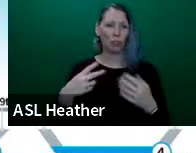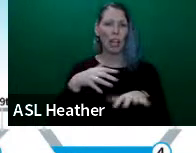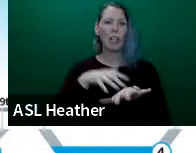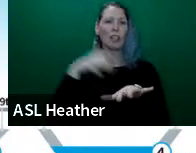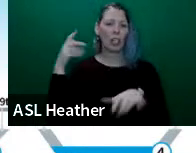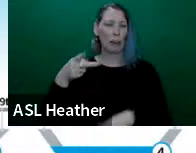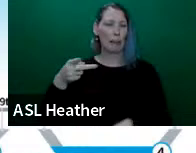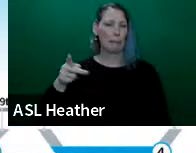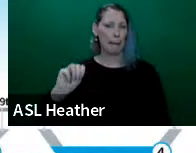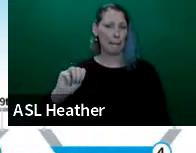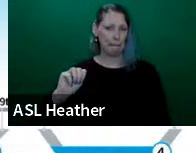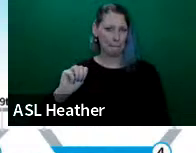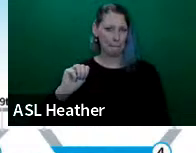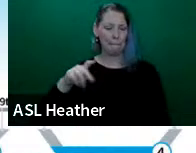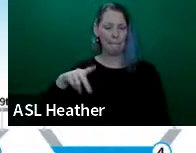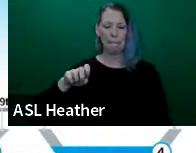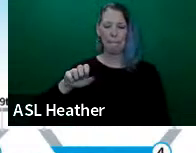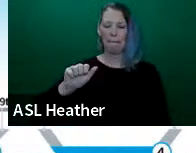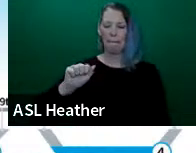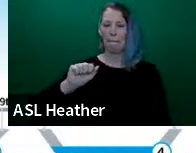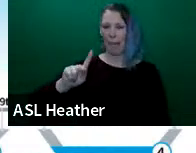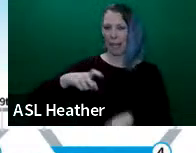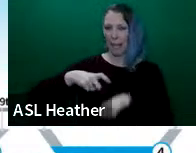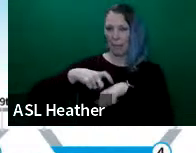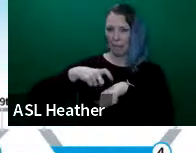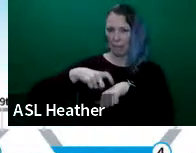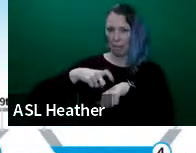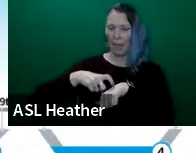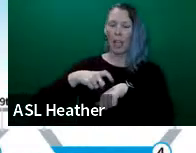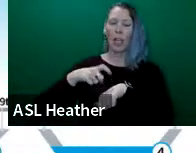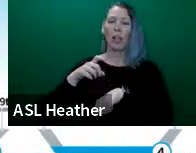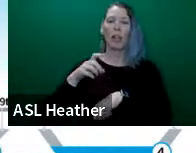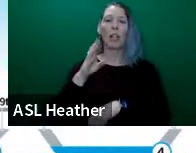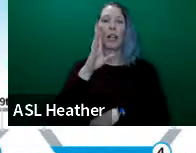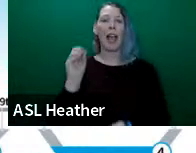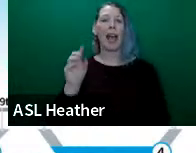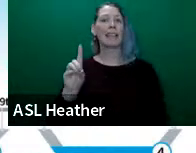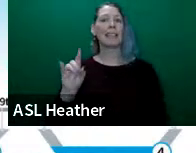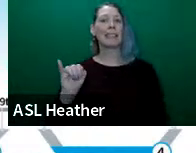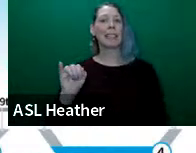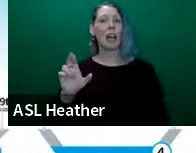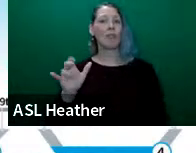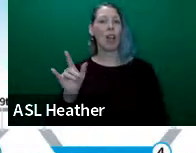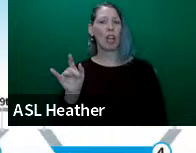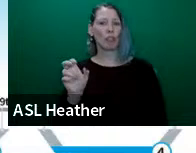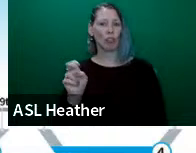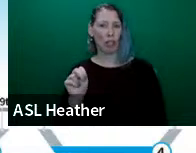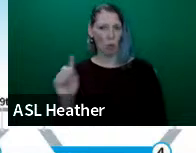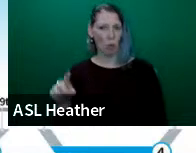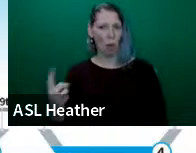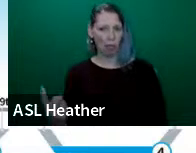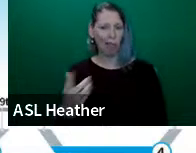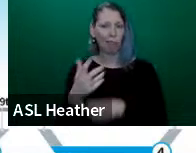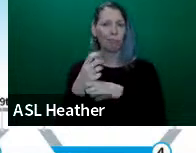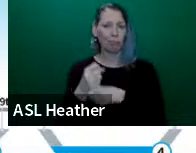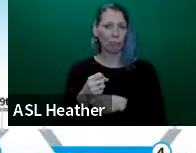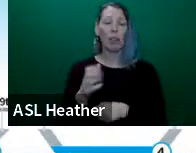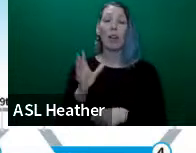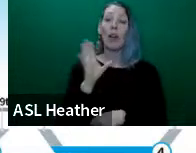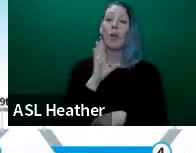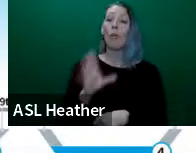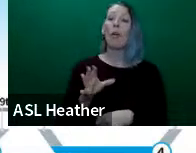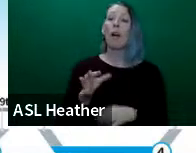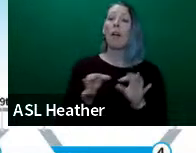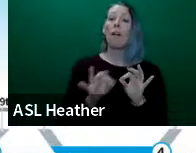peak, peak direction, peak period, peak direction only. So that's summarizing that information. And then I want to give you real quick,